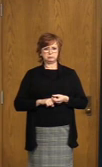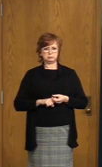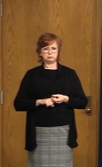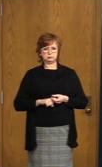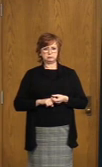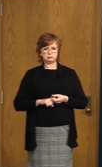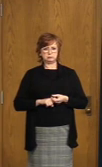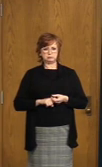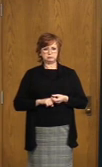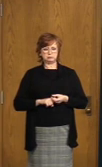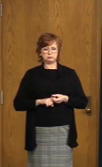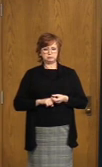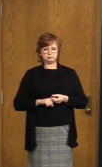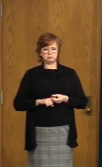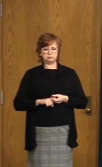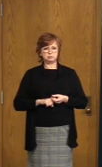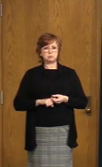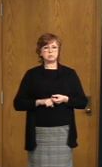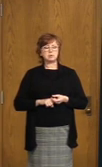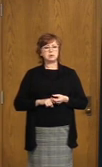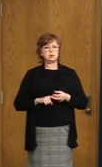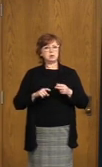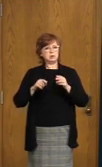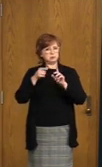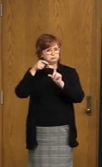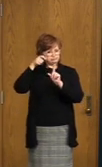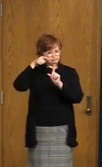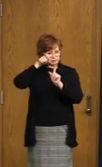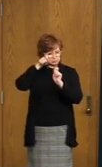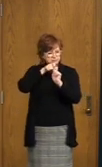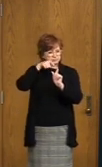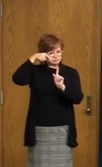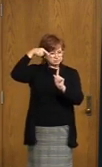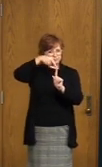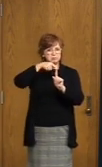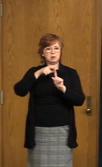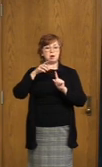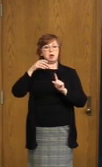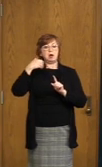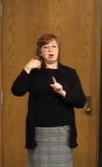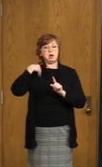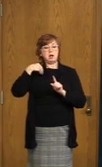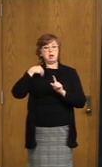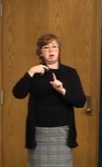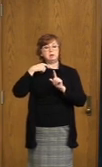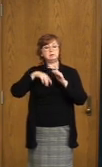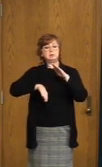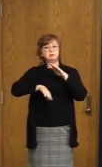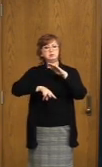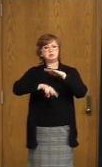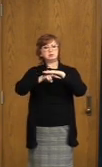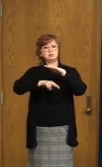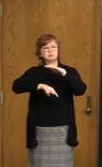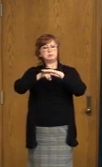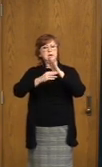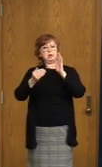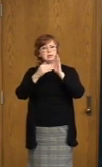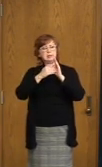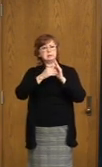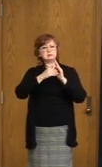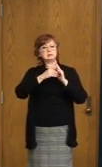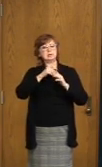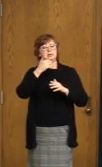as I understand it, are motivated by racism. We've seen other chief medical officers of health who are women